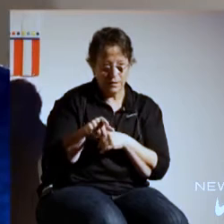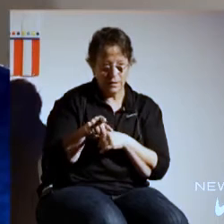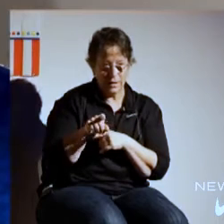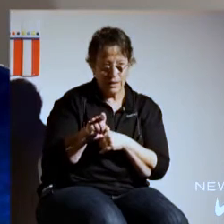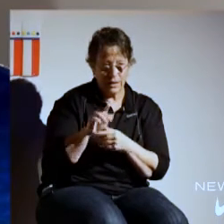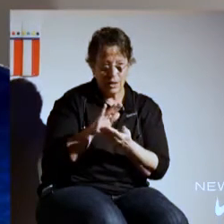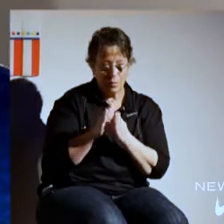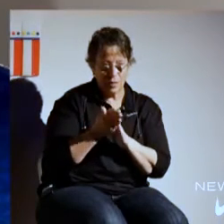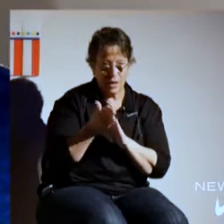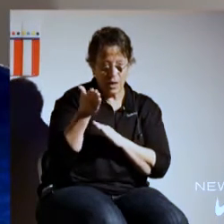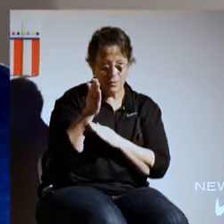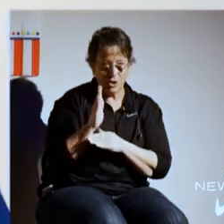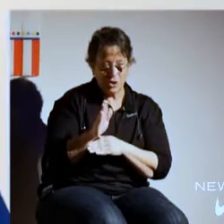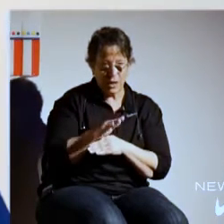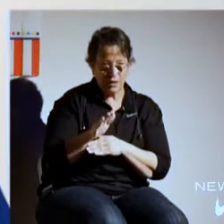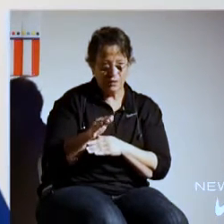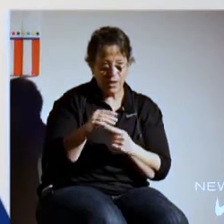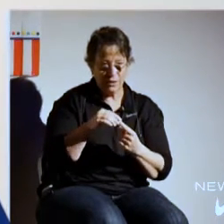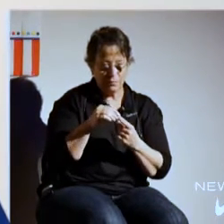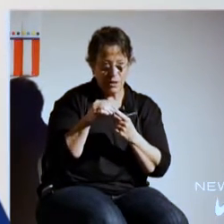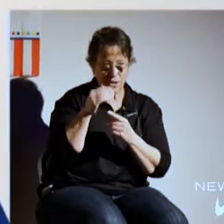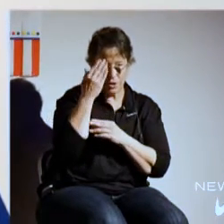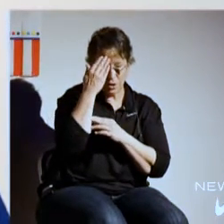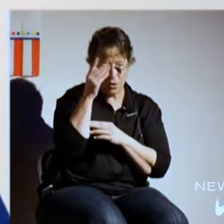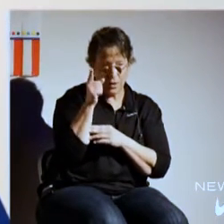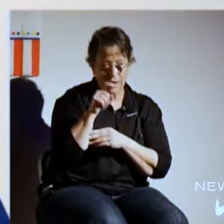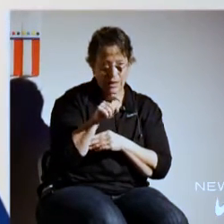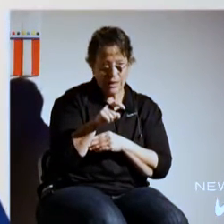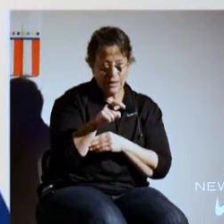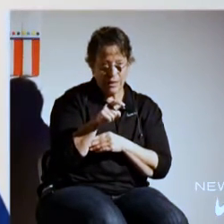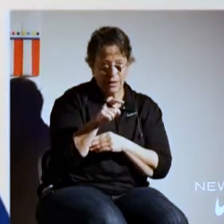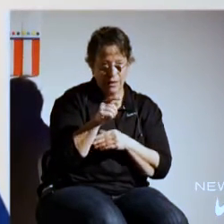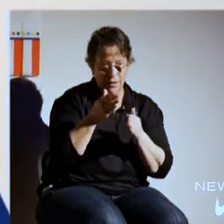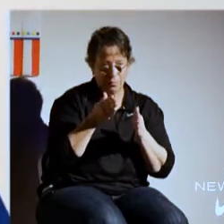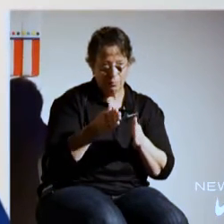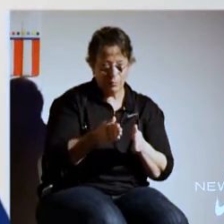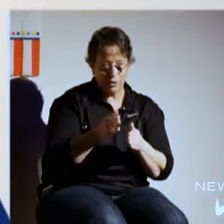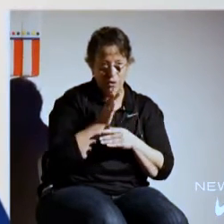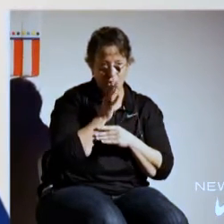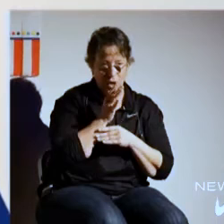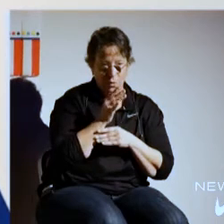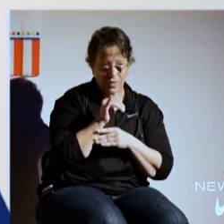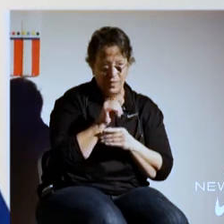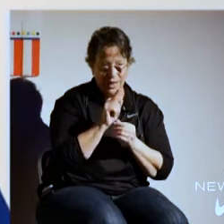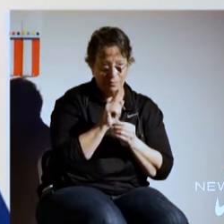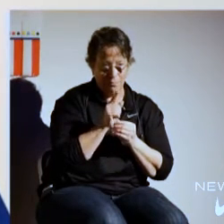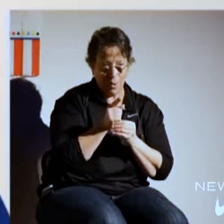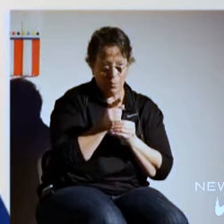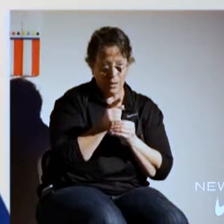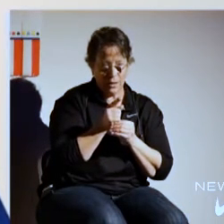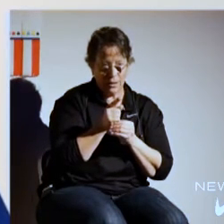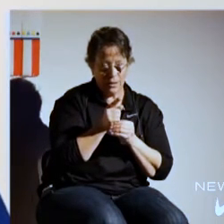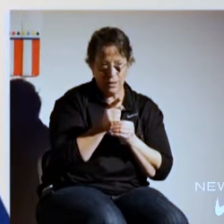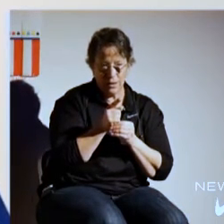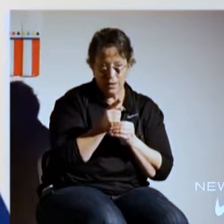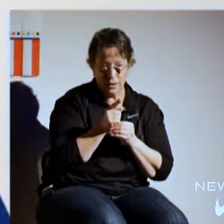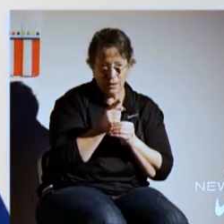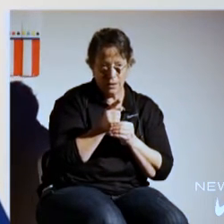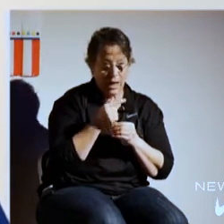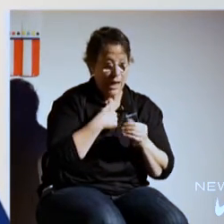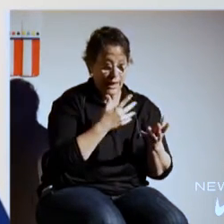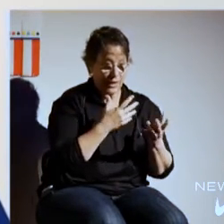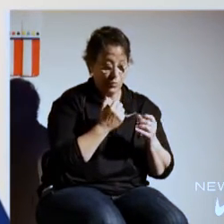really special to know that he needed somebody to talk to at that exact moment. And as much as I didn't want to